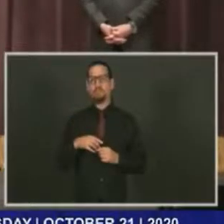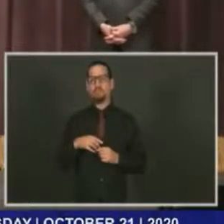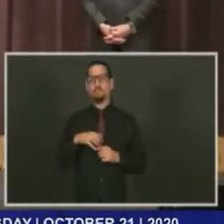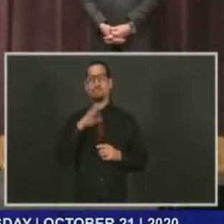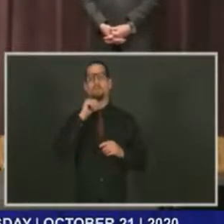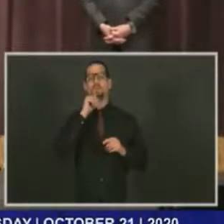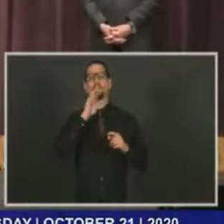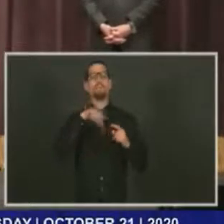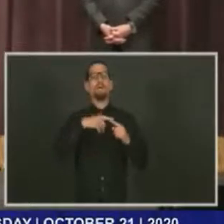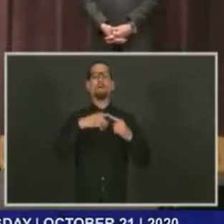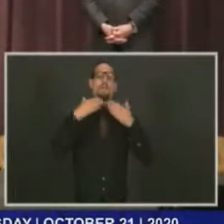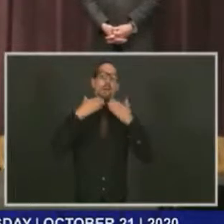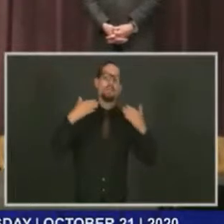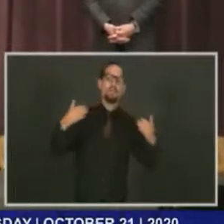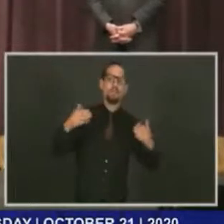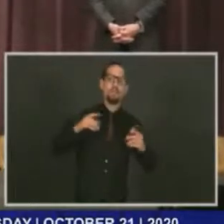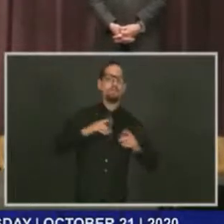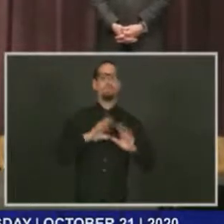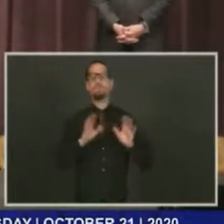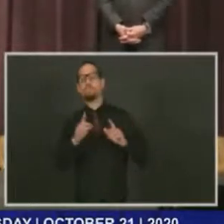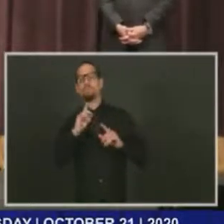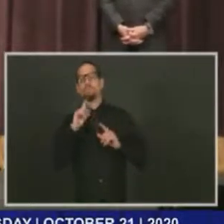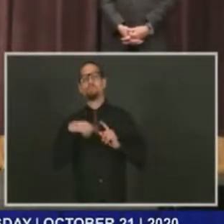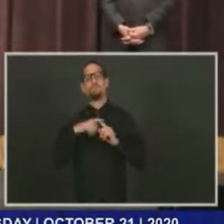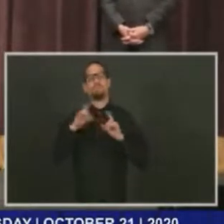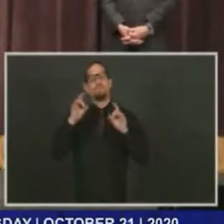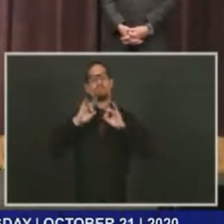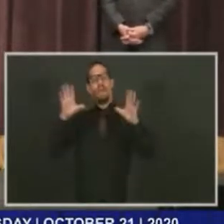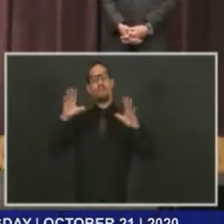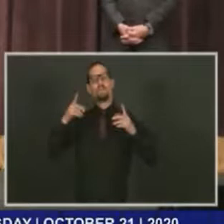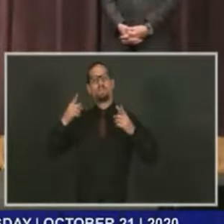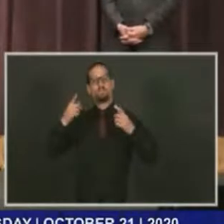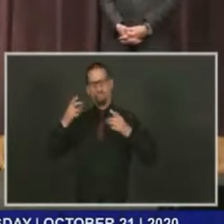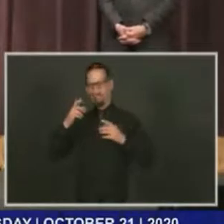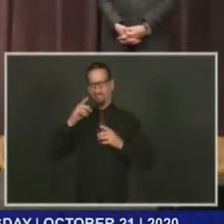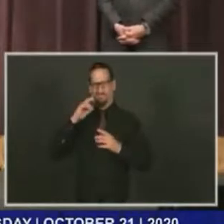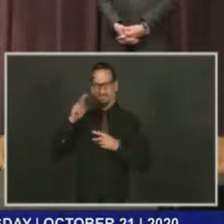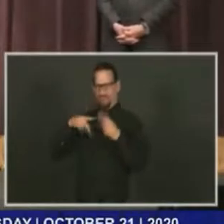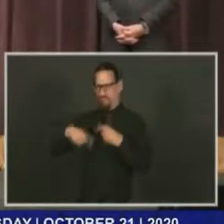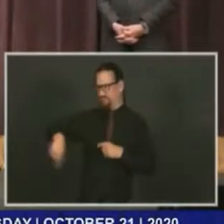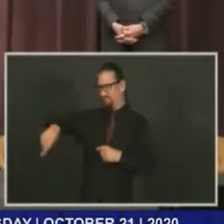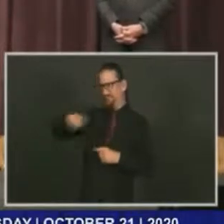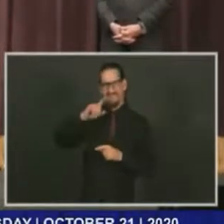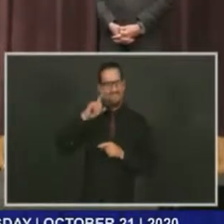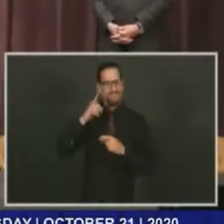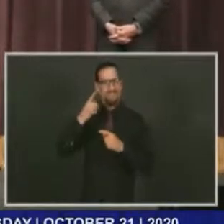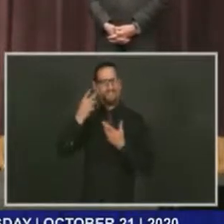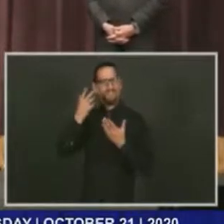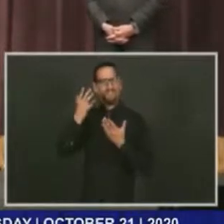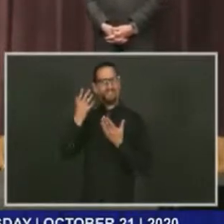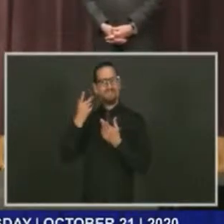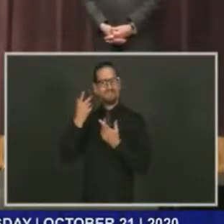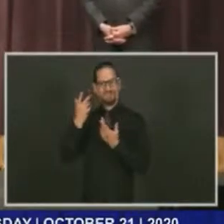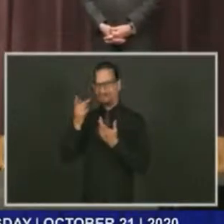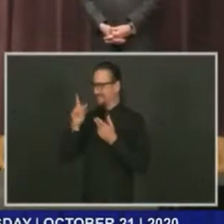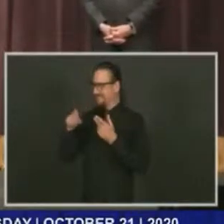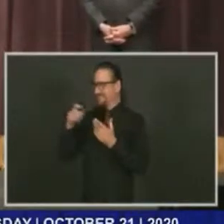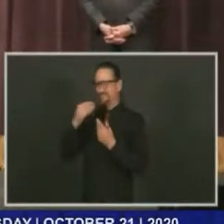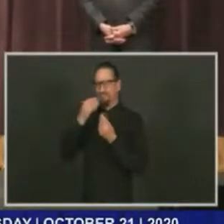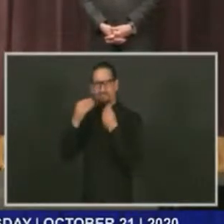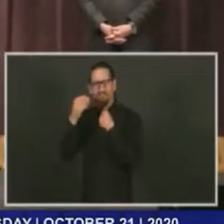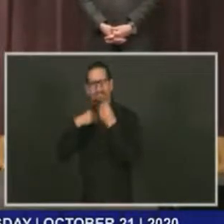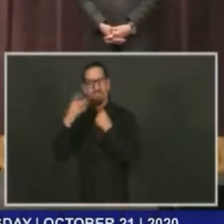Logistically, it seems as though it's going to be a nightmare as far as serving food. You said not to share food. You carve a turkey, you share it. Can you speak